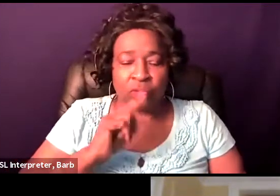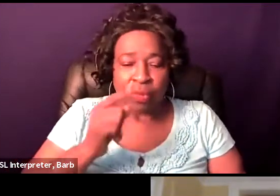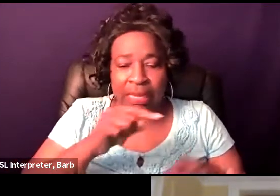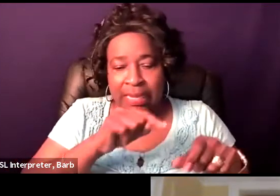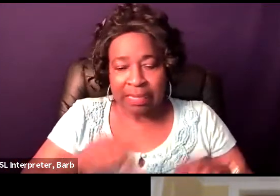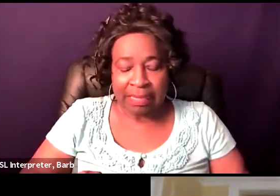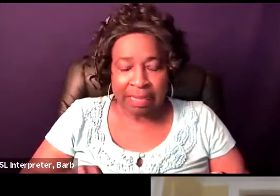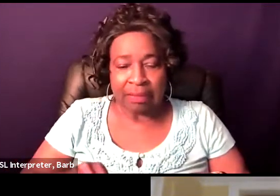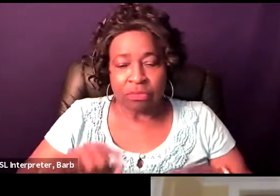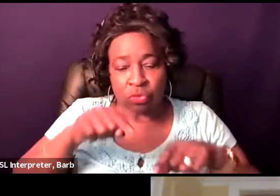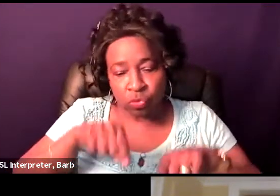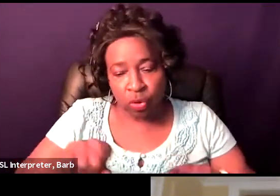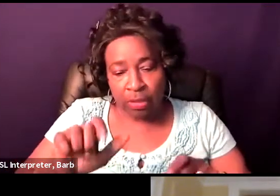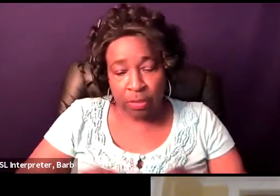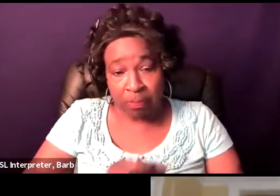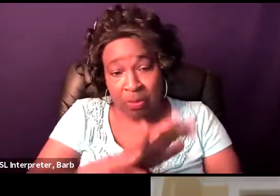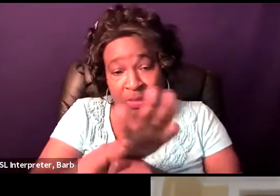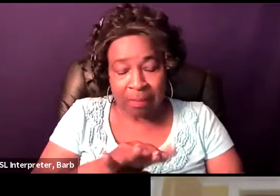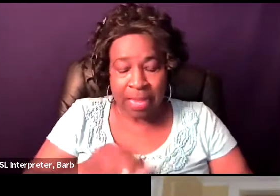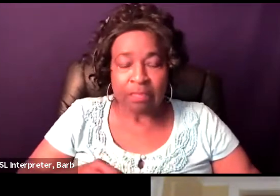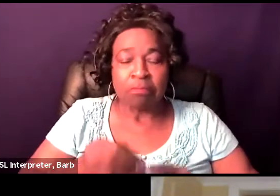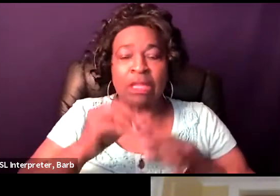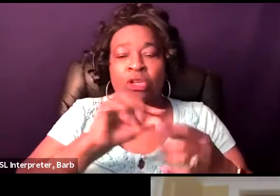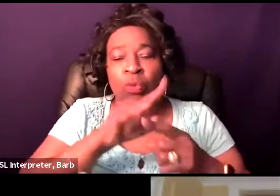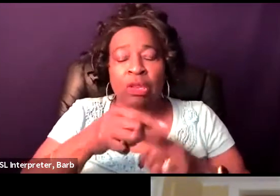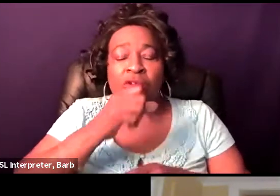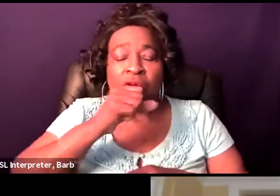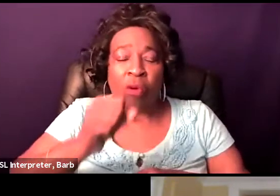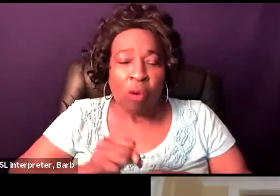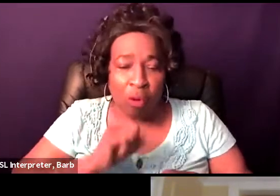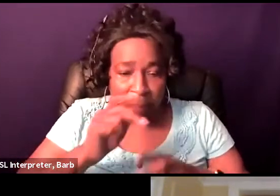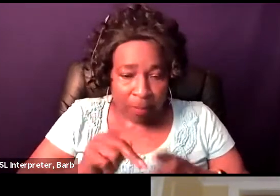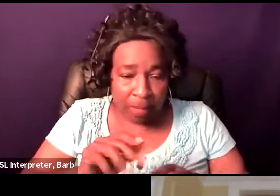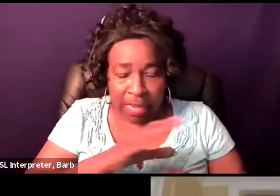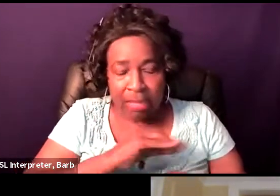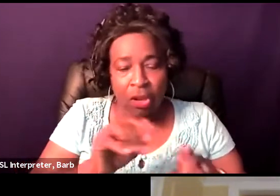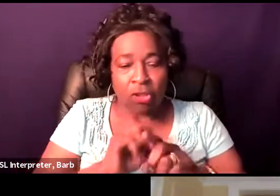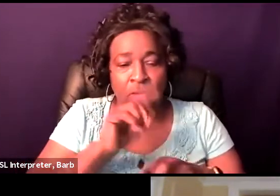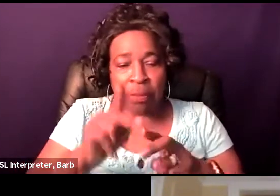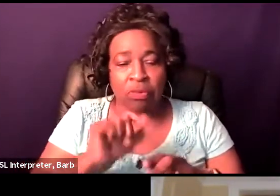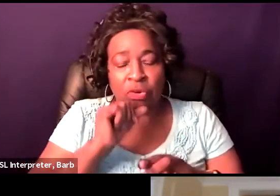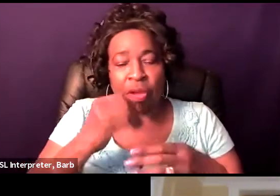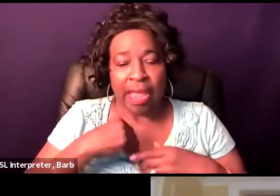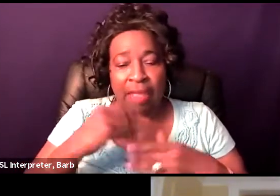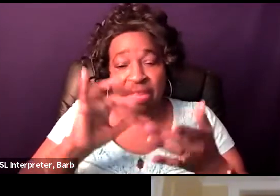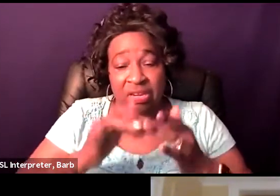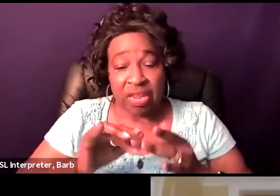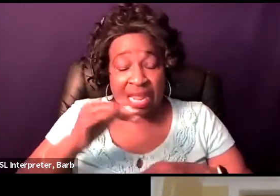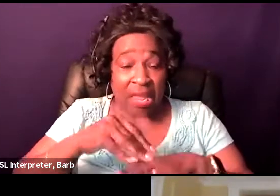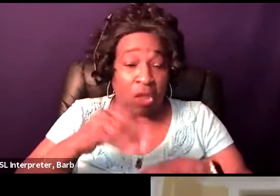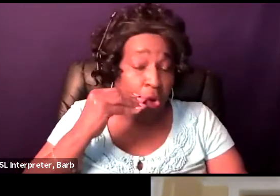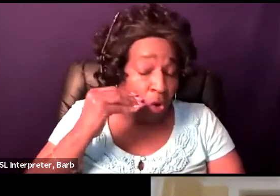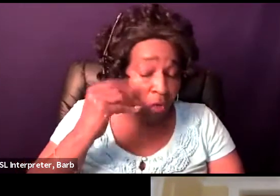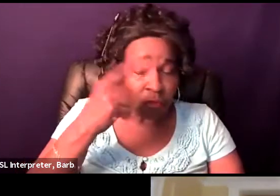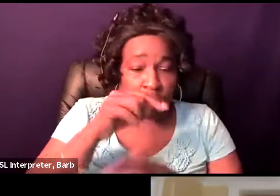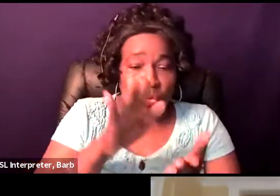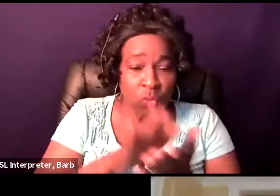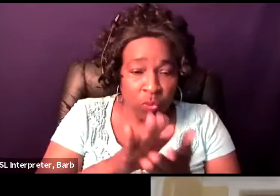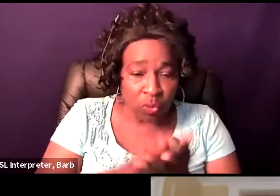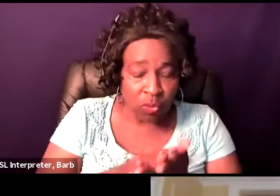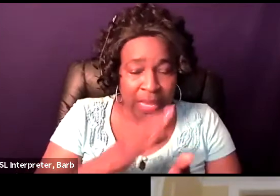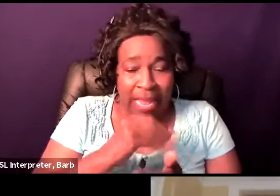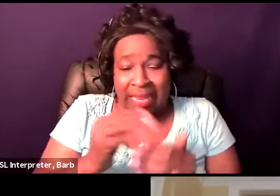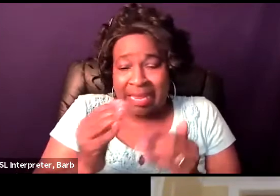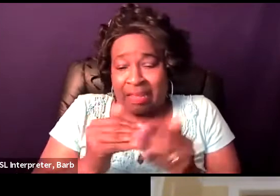pandemic when especially elderly people, but also, people who don't have internet at home in terms for school and for even